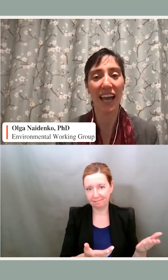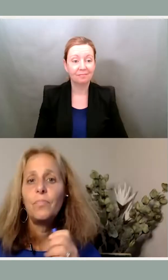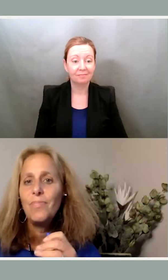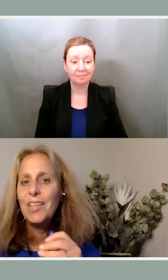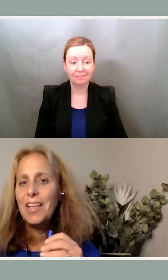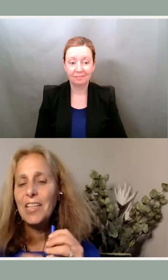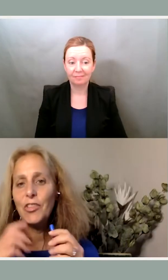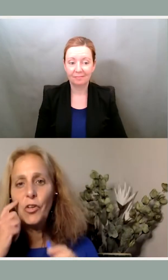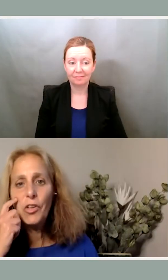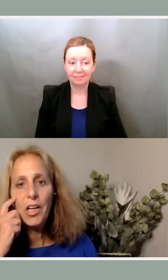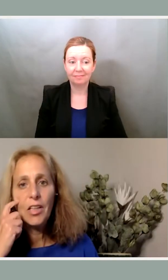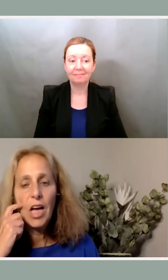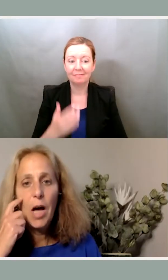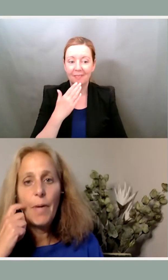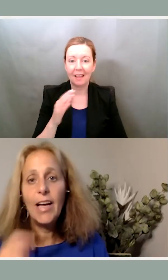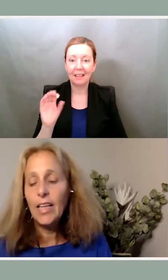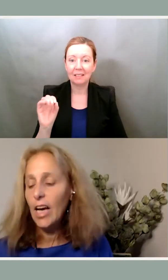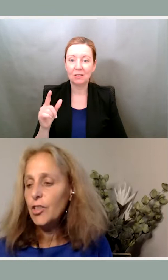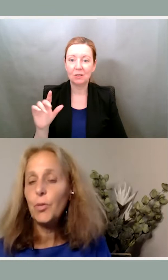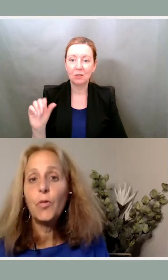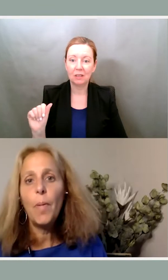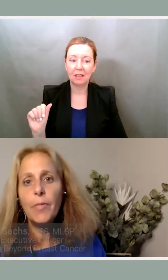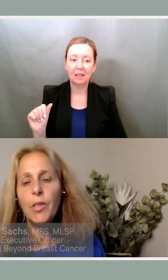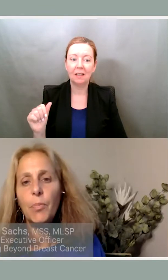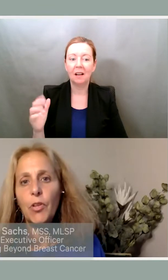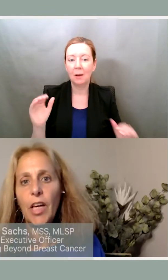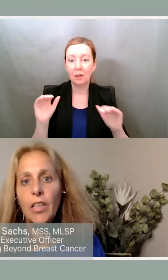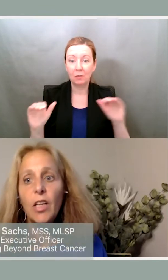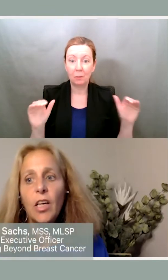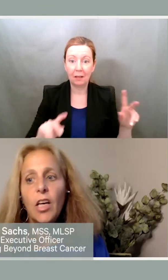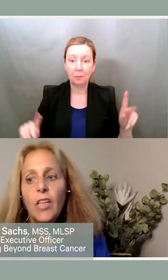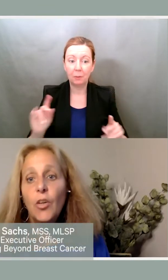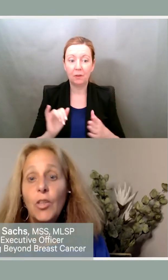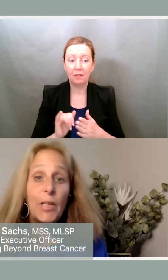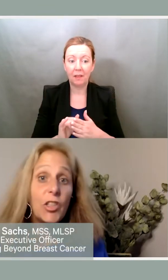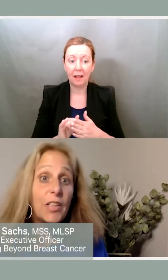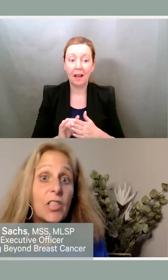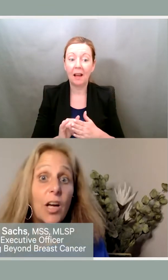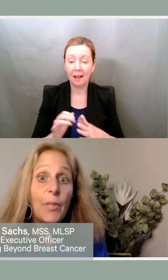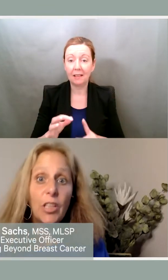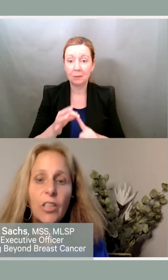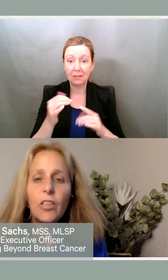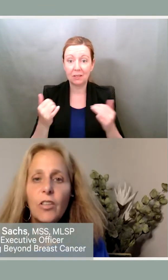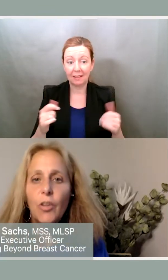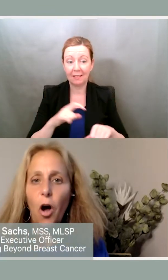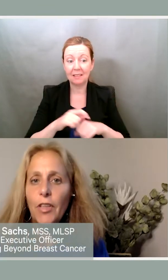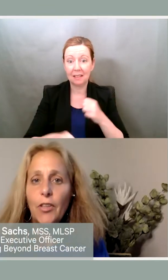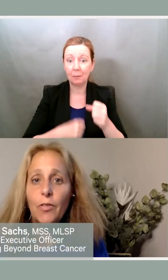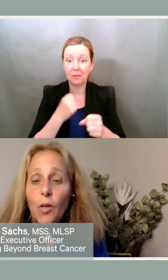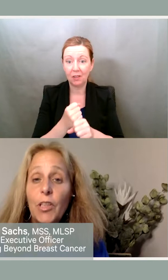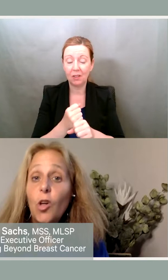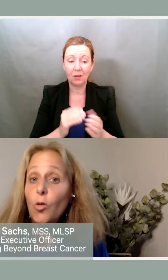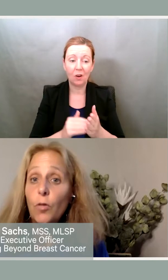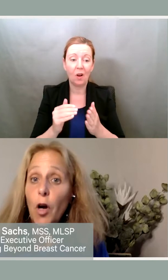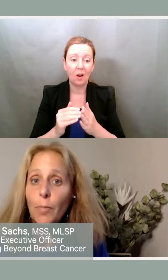Thanks, Olga. I just want to remind people that you know, especially this time of year, often